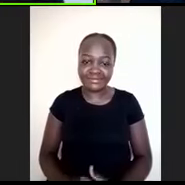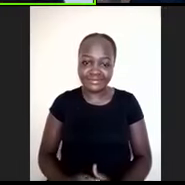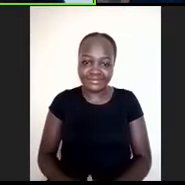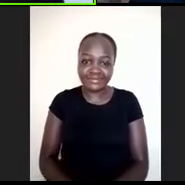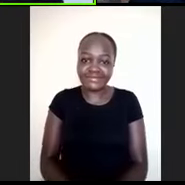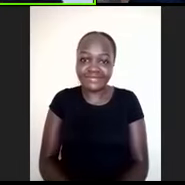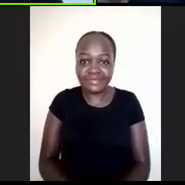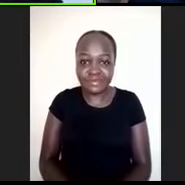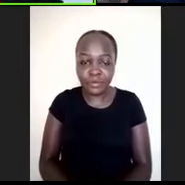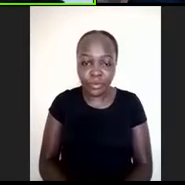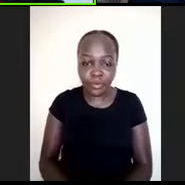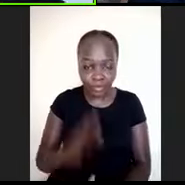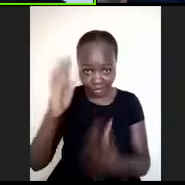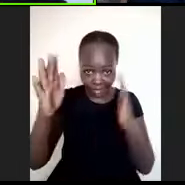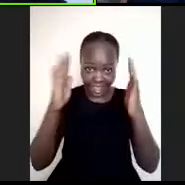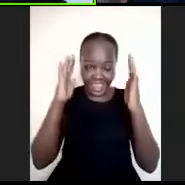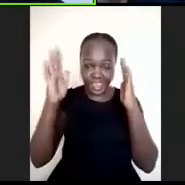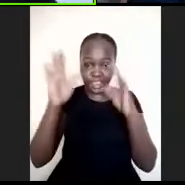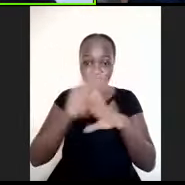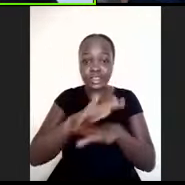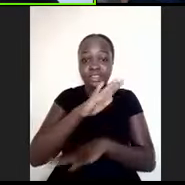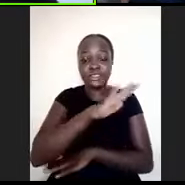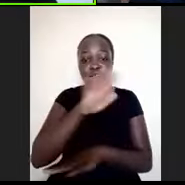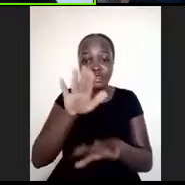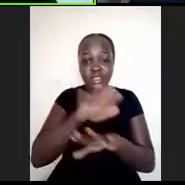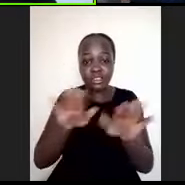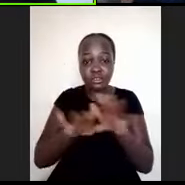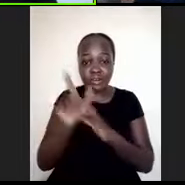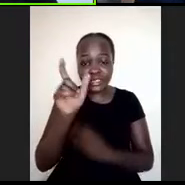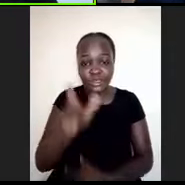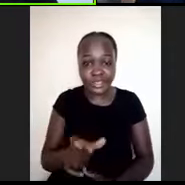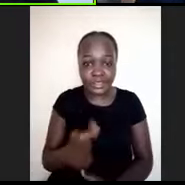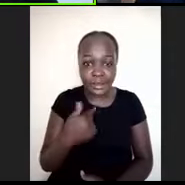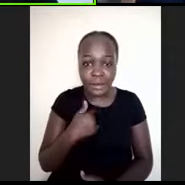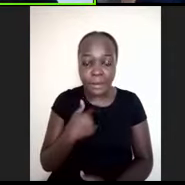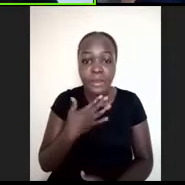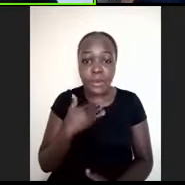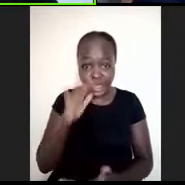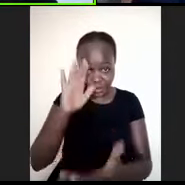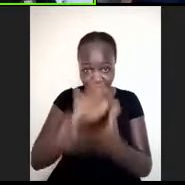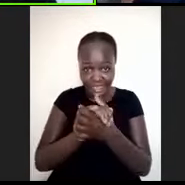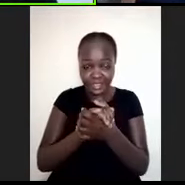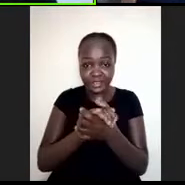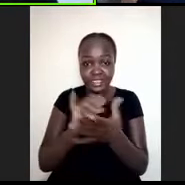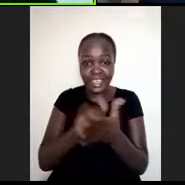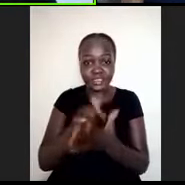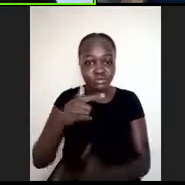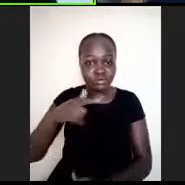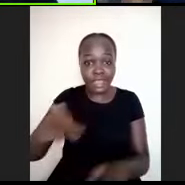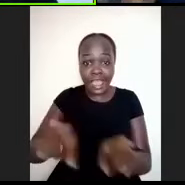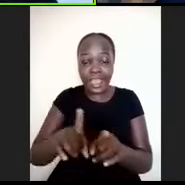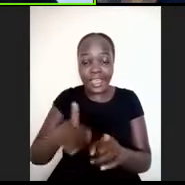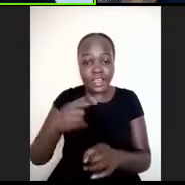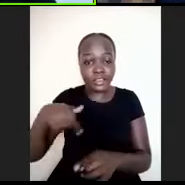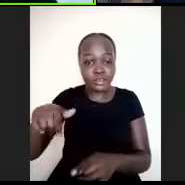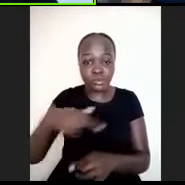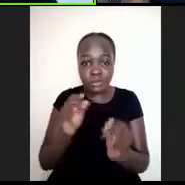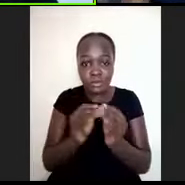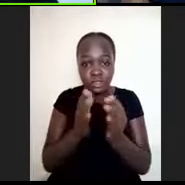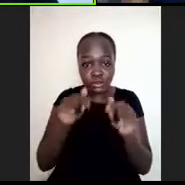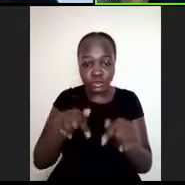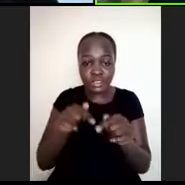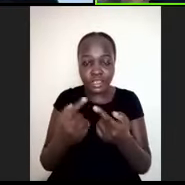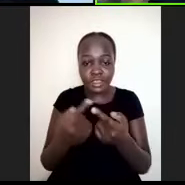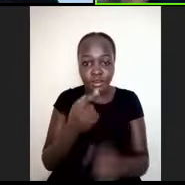Hi, good afternoon, everybody. I want to believe that as we come to you this afternoon from